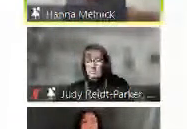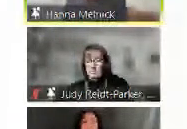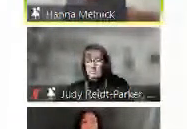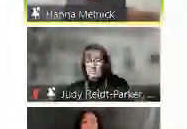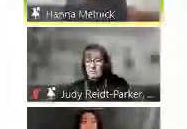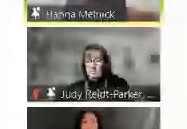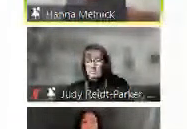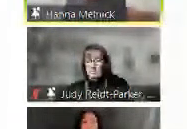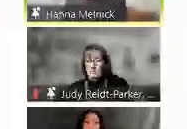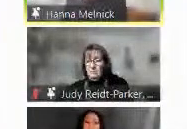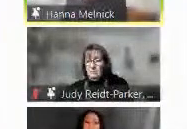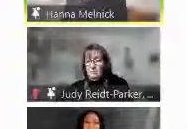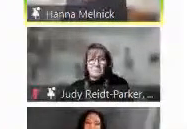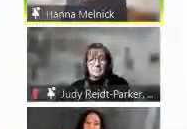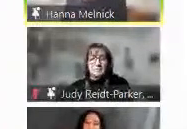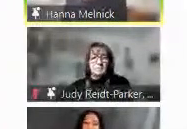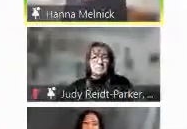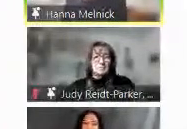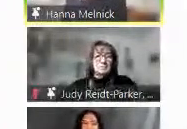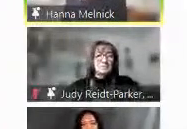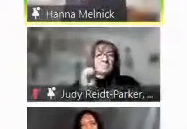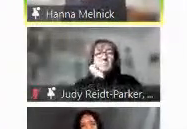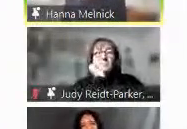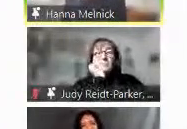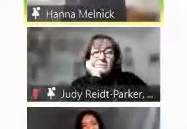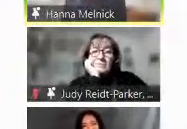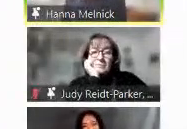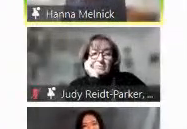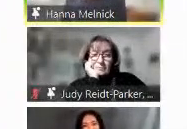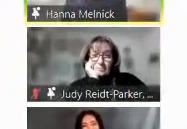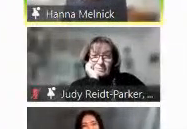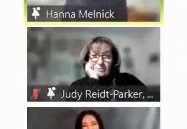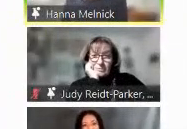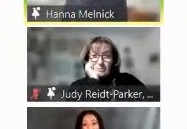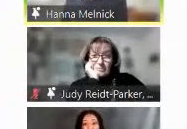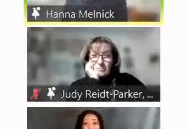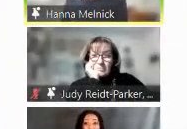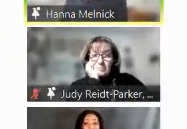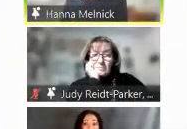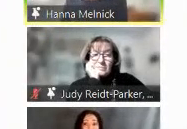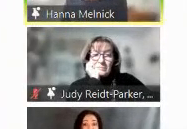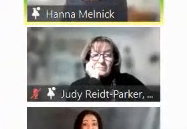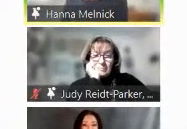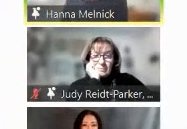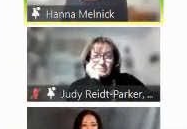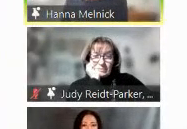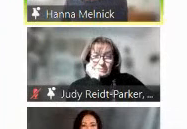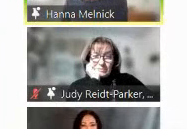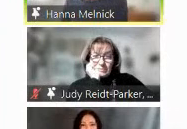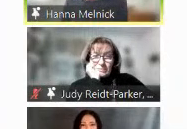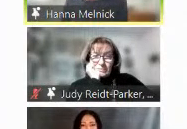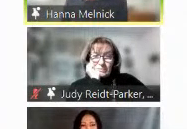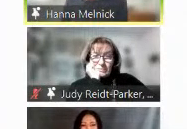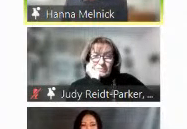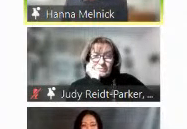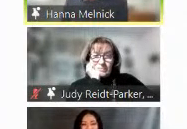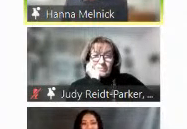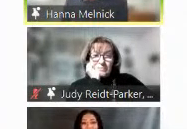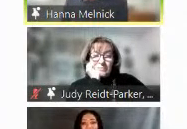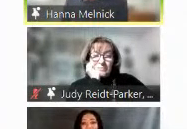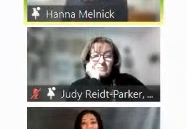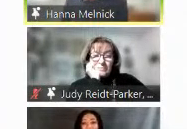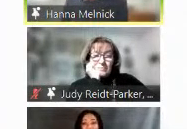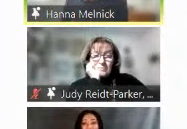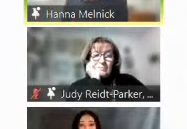more than 10. Although if children are under the age of 3, it's again a maximum of 8. And then